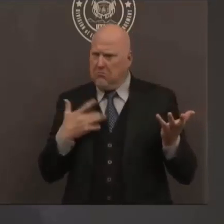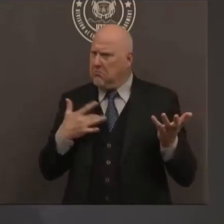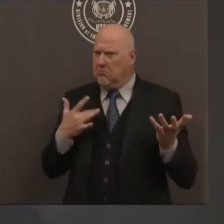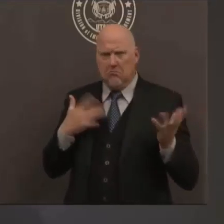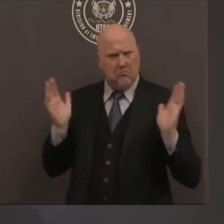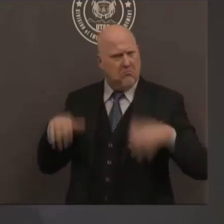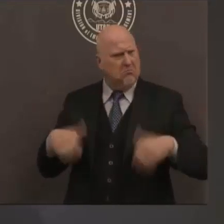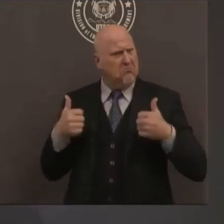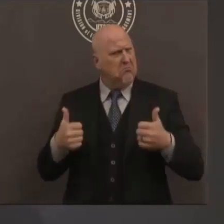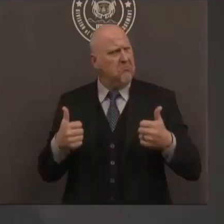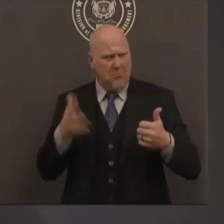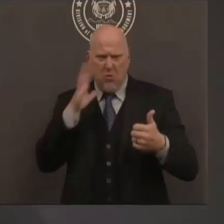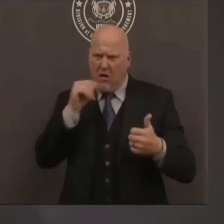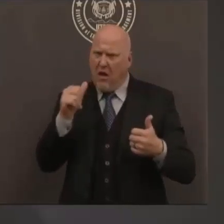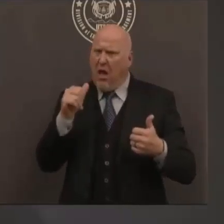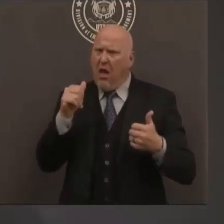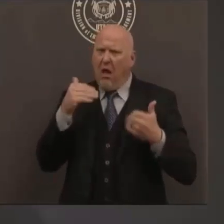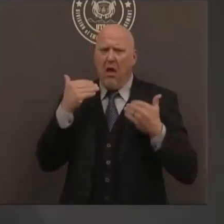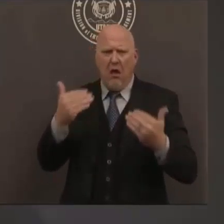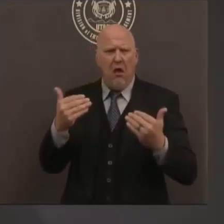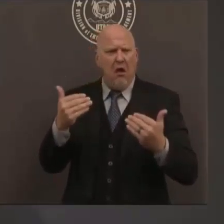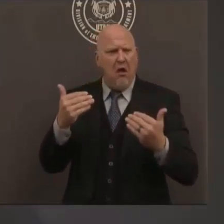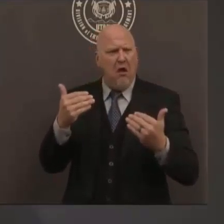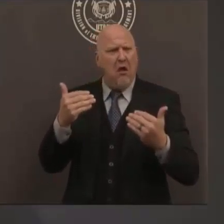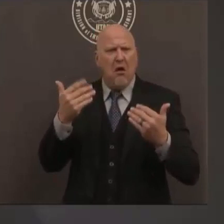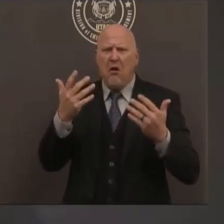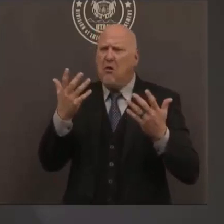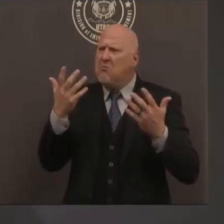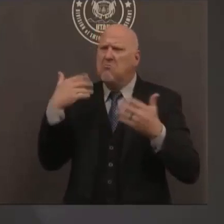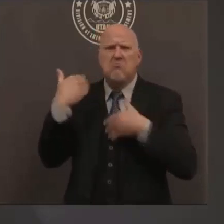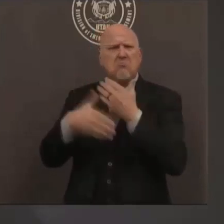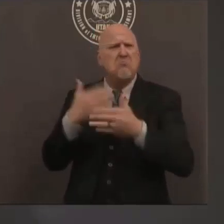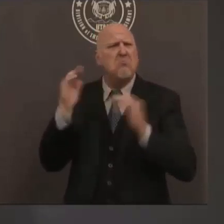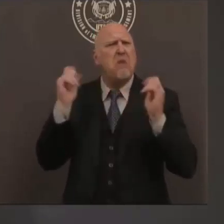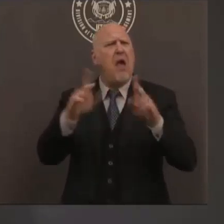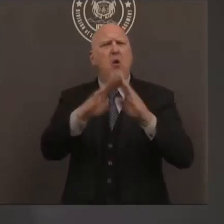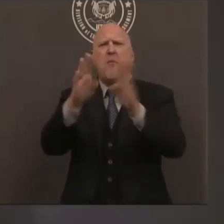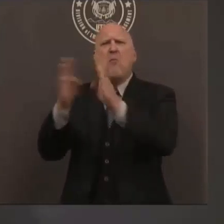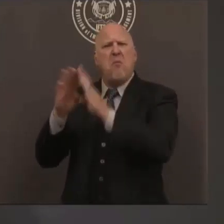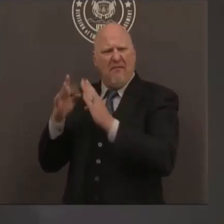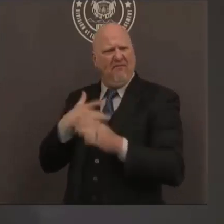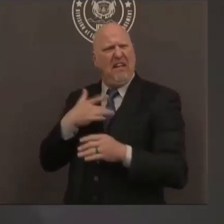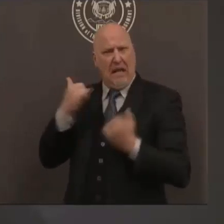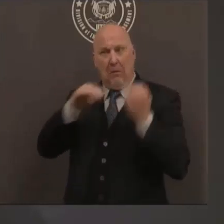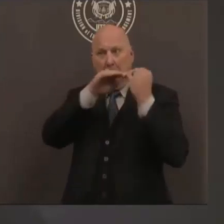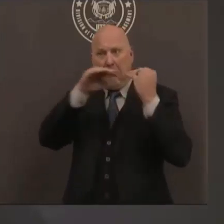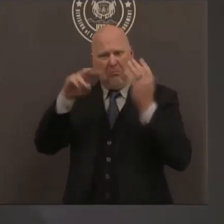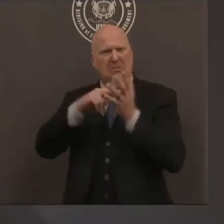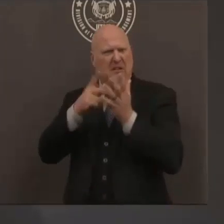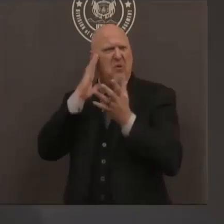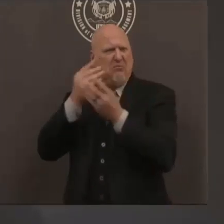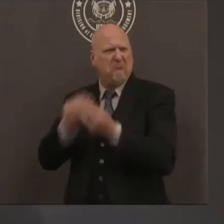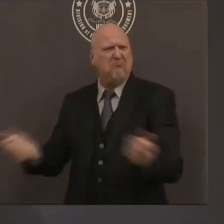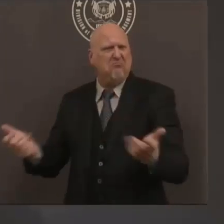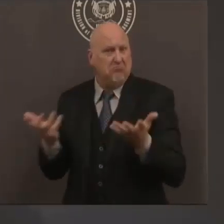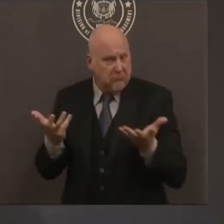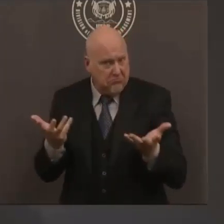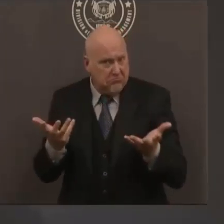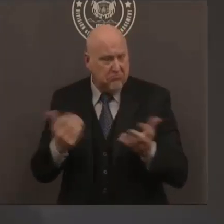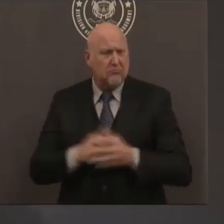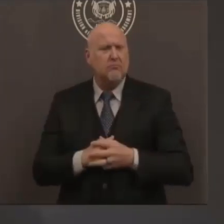the virus has to work itself out and just go to everybody, so to speak. What would happen under that kind of